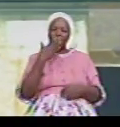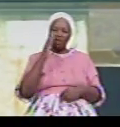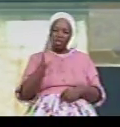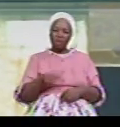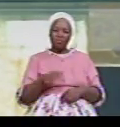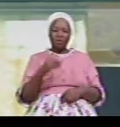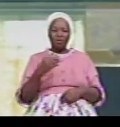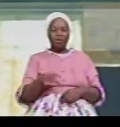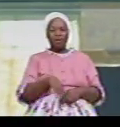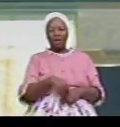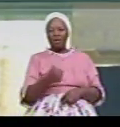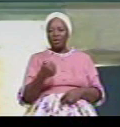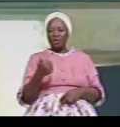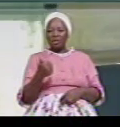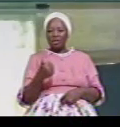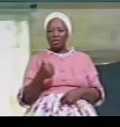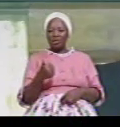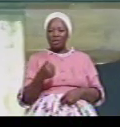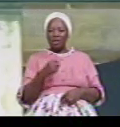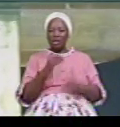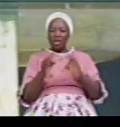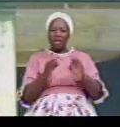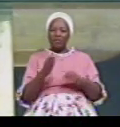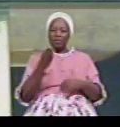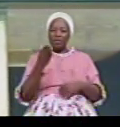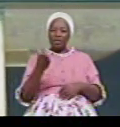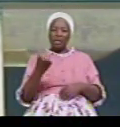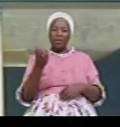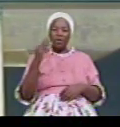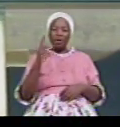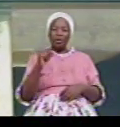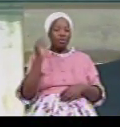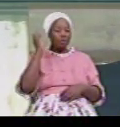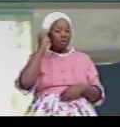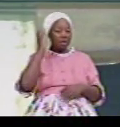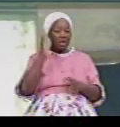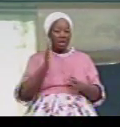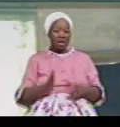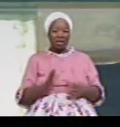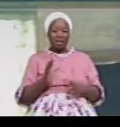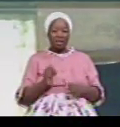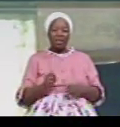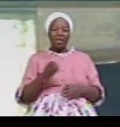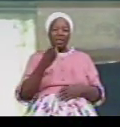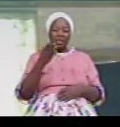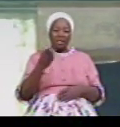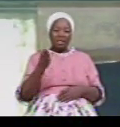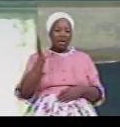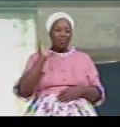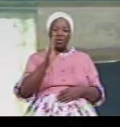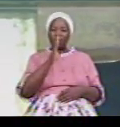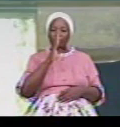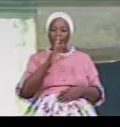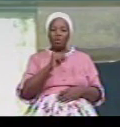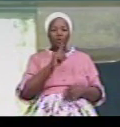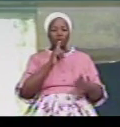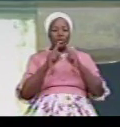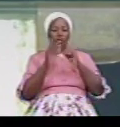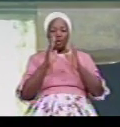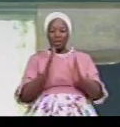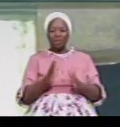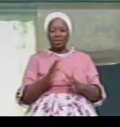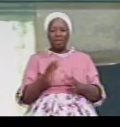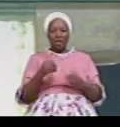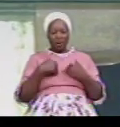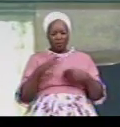another. If there were no hearers, there'll be no speakers. Have you found out?